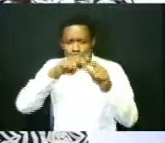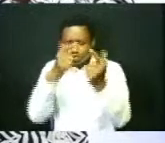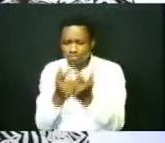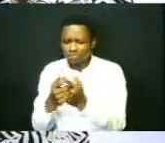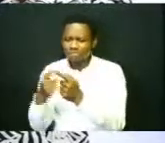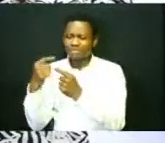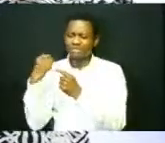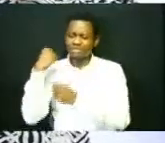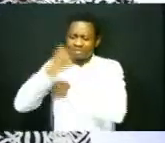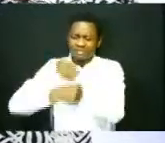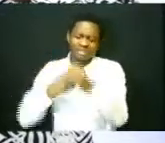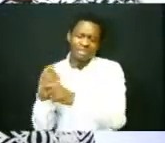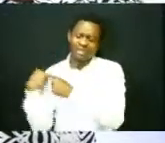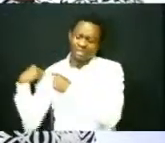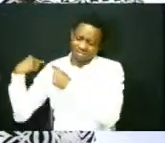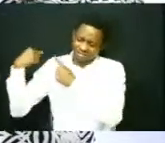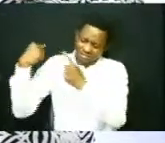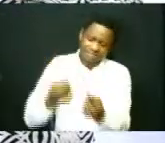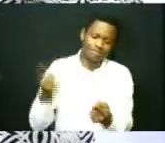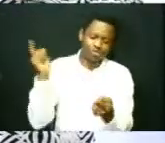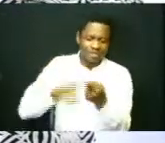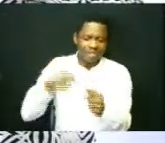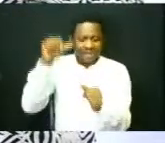throughout the year, every Sunday evening.